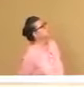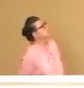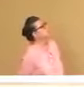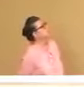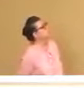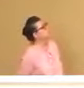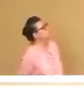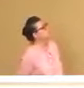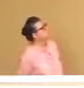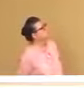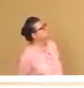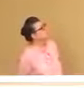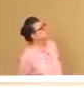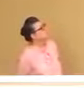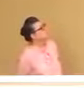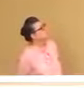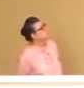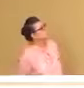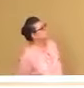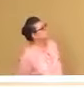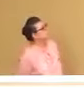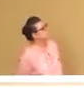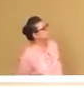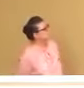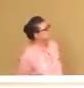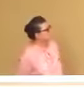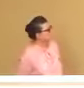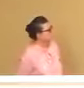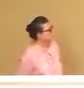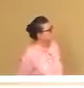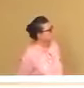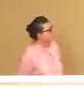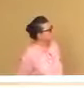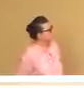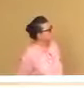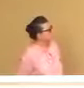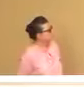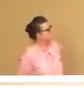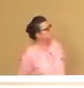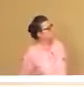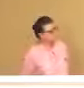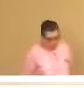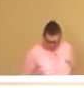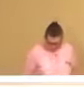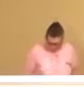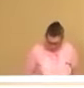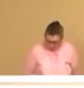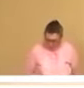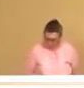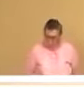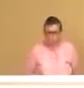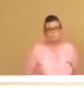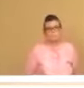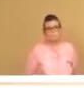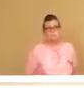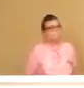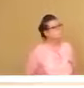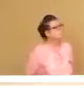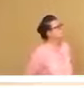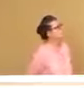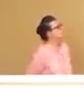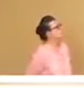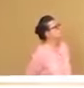time will come where they will not endure sound doctrine, but after their own lust shall they heap to themselves